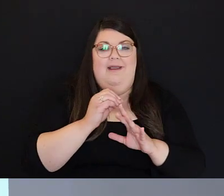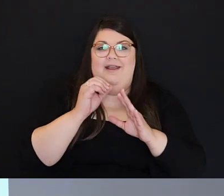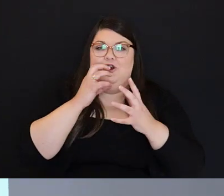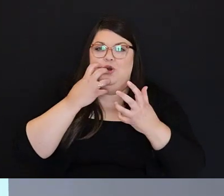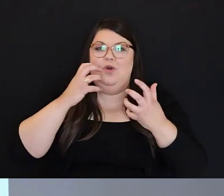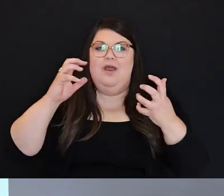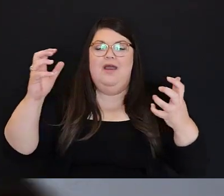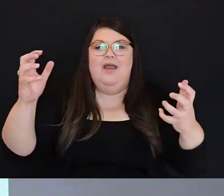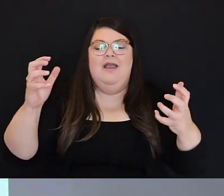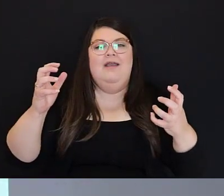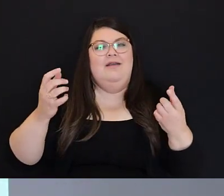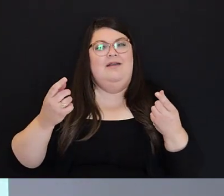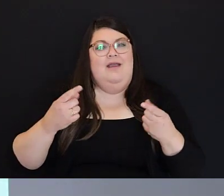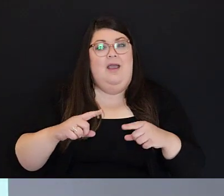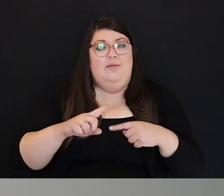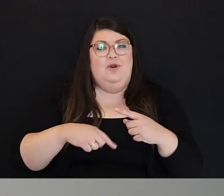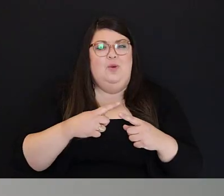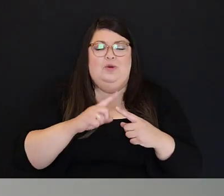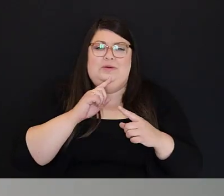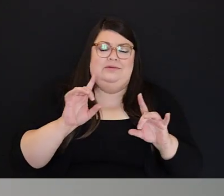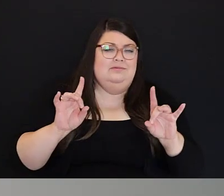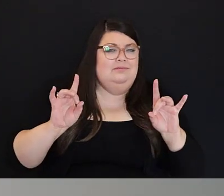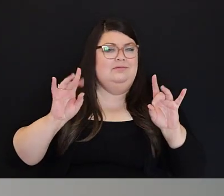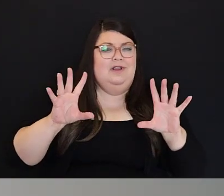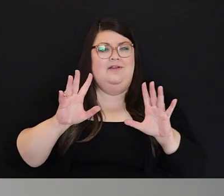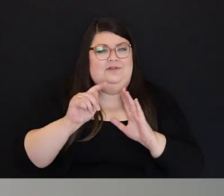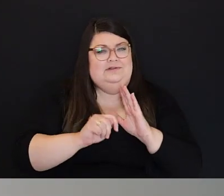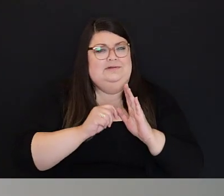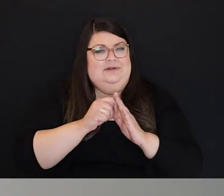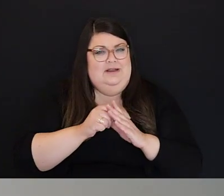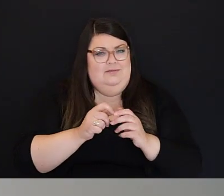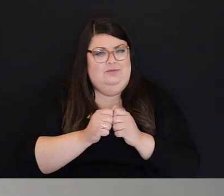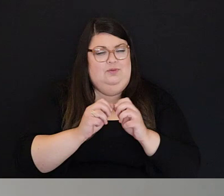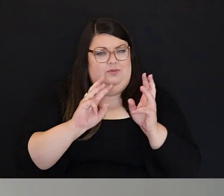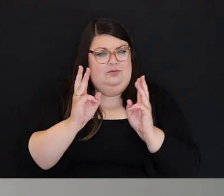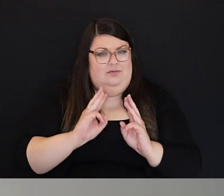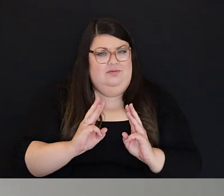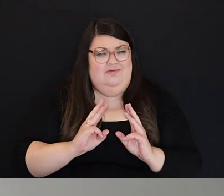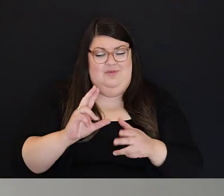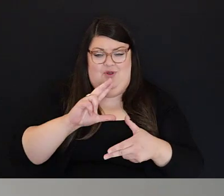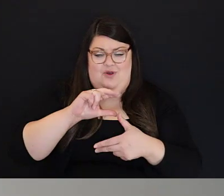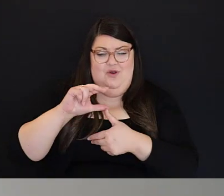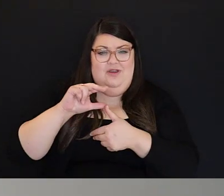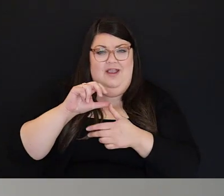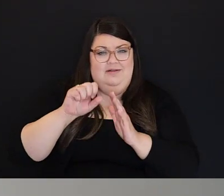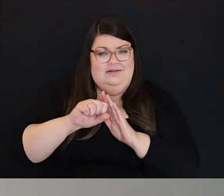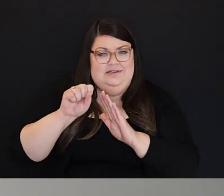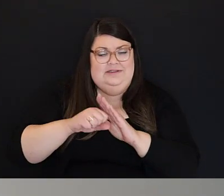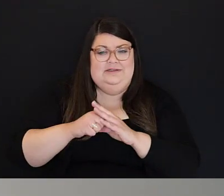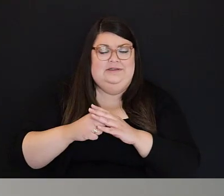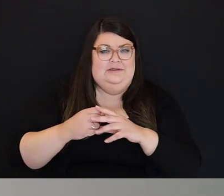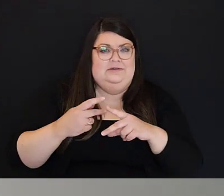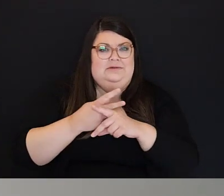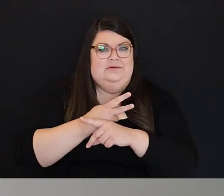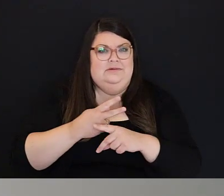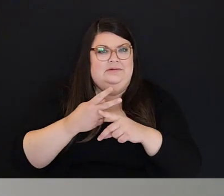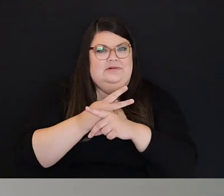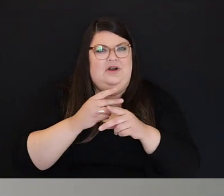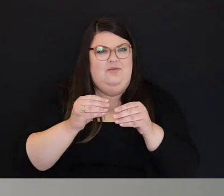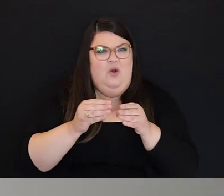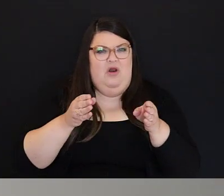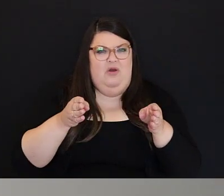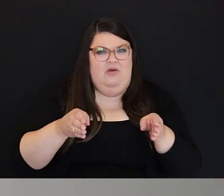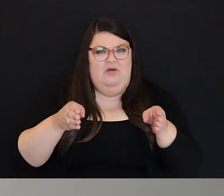about during a really horrific time in the weather. The hurricane season was growing longer and